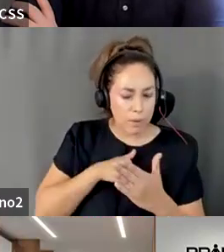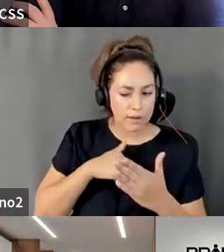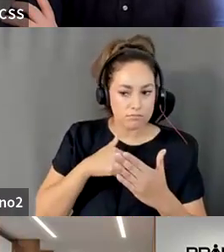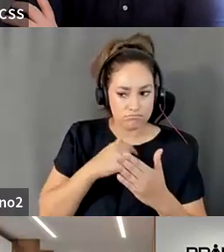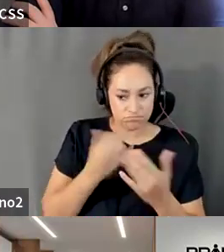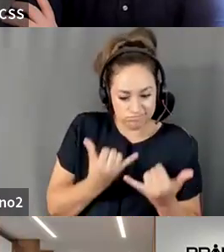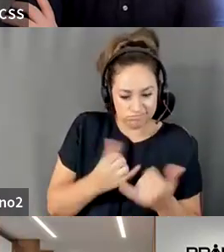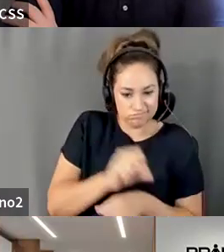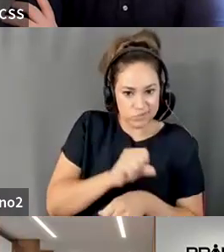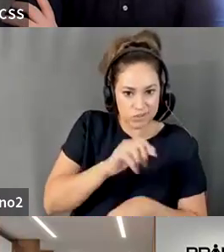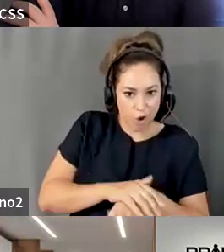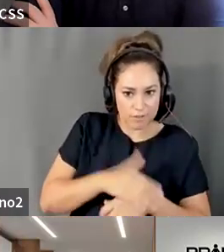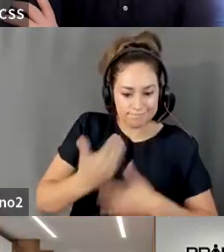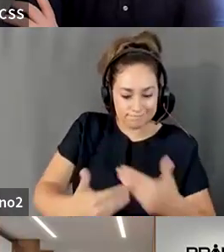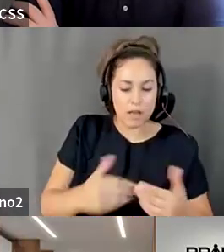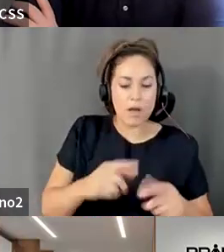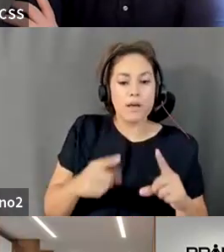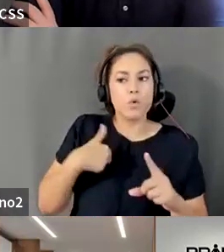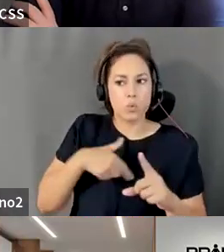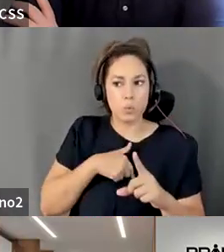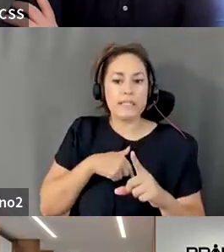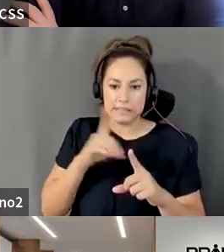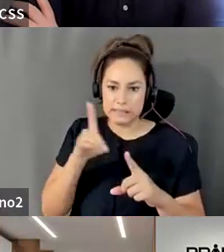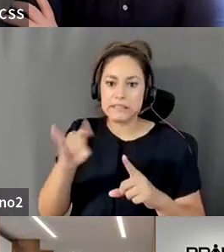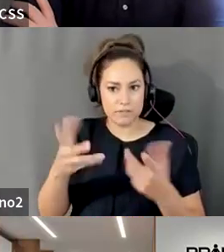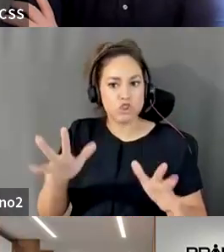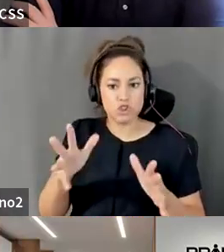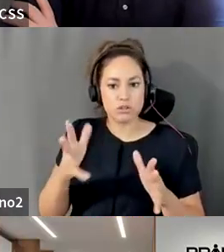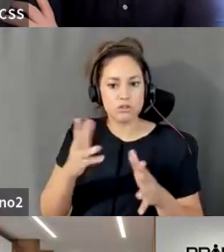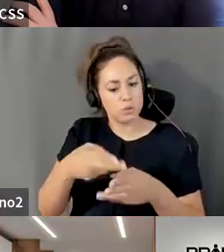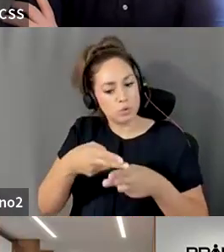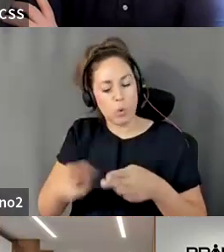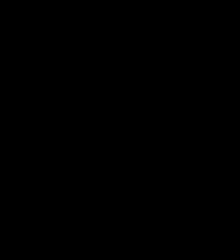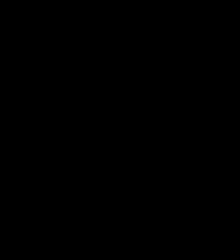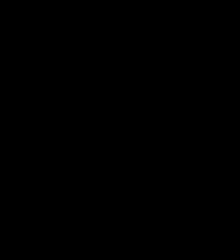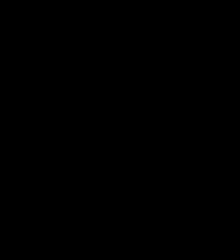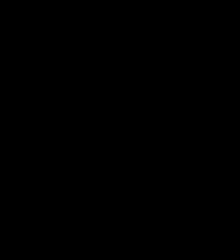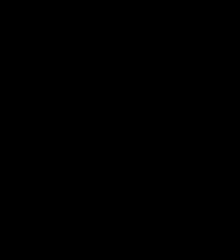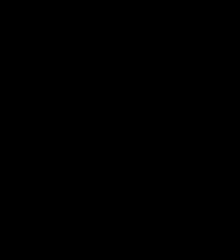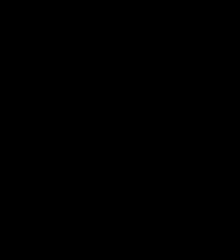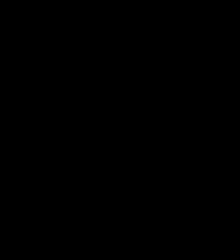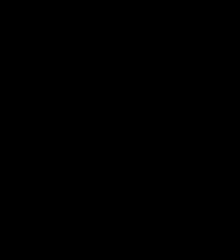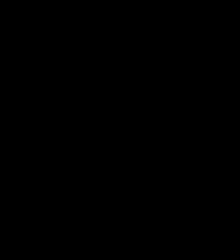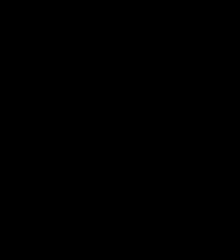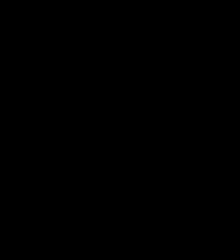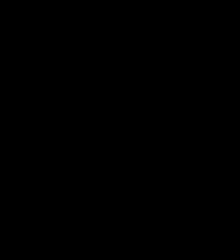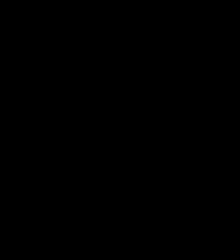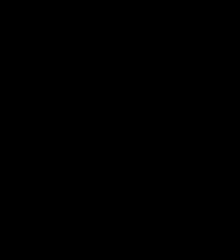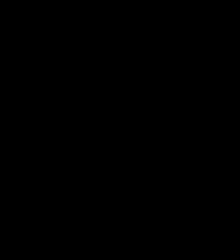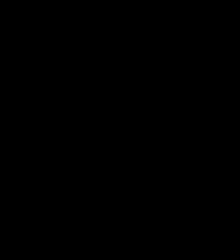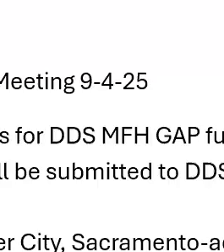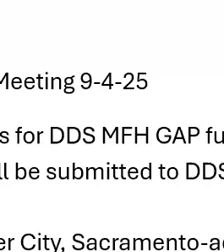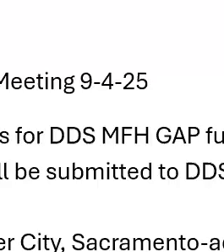on. We gave a short update to the Disability Housing Alliance last week, and I know yesterday during